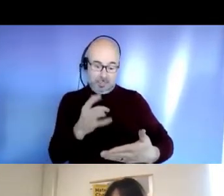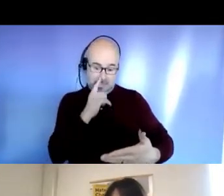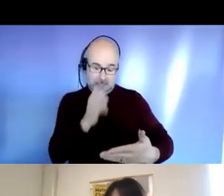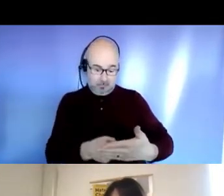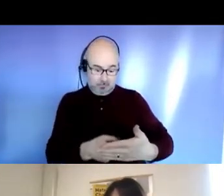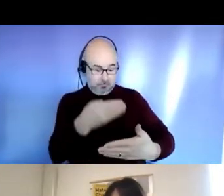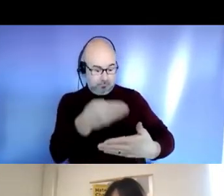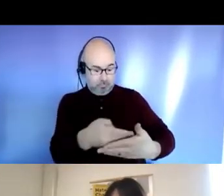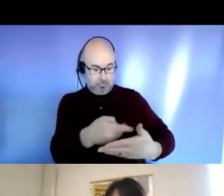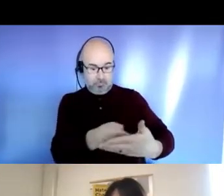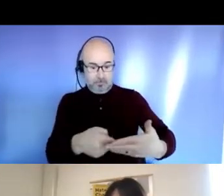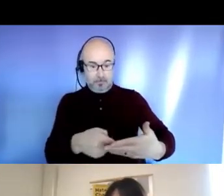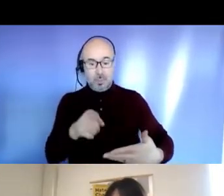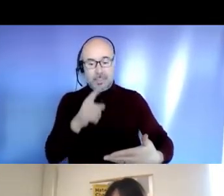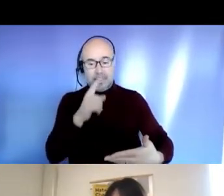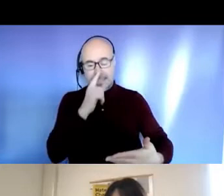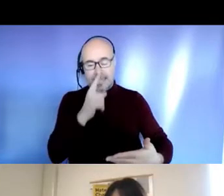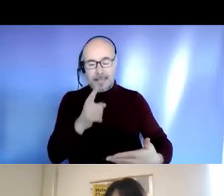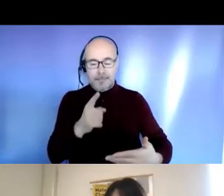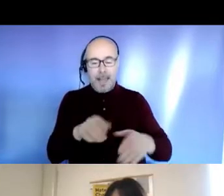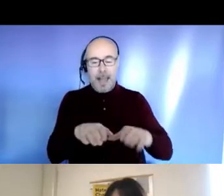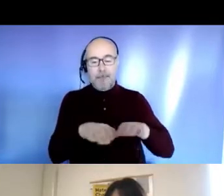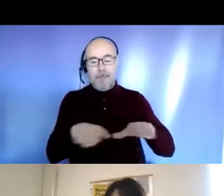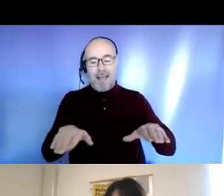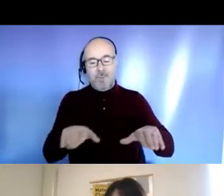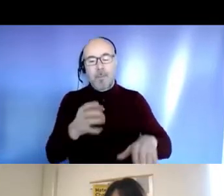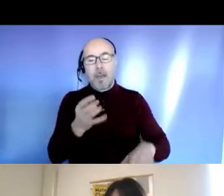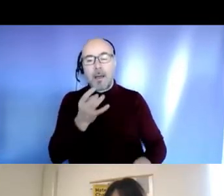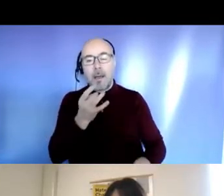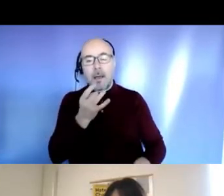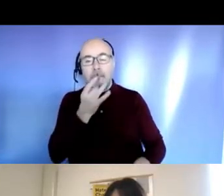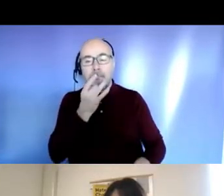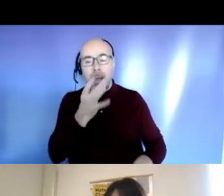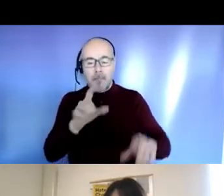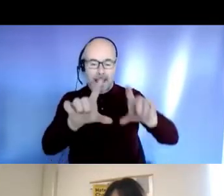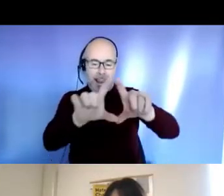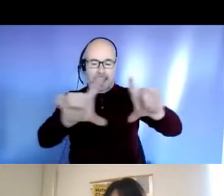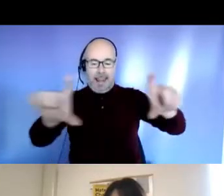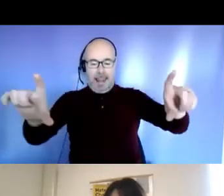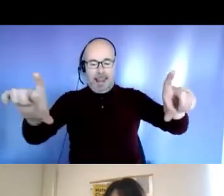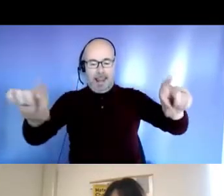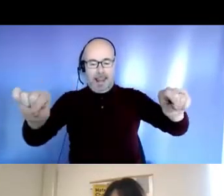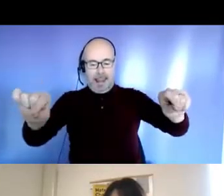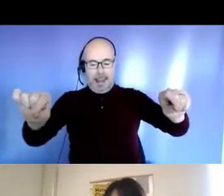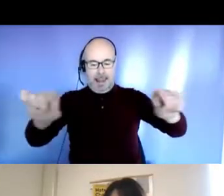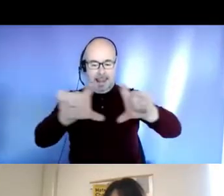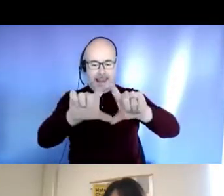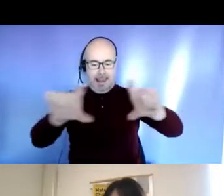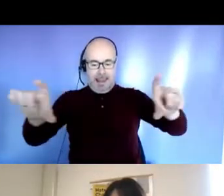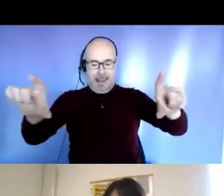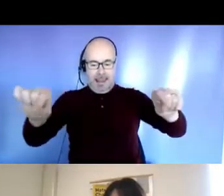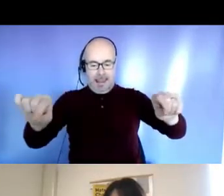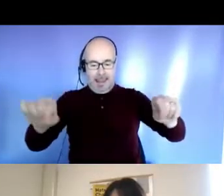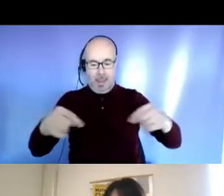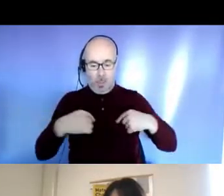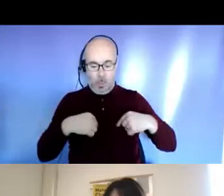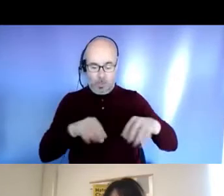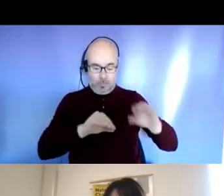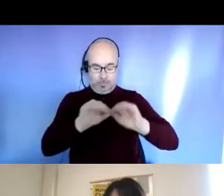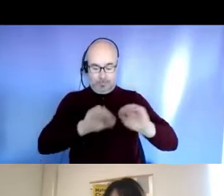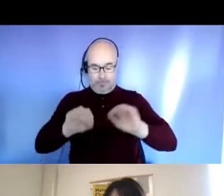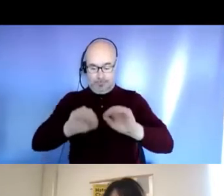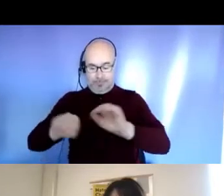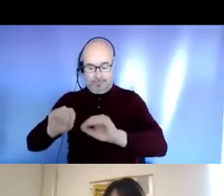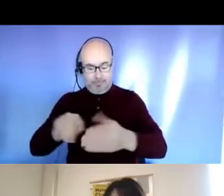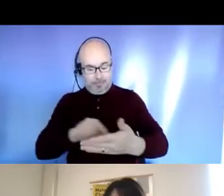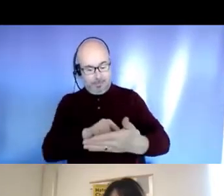big purple bit in the middle. So I like to call it the jam in the sandwich, if you like, the tasty, nice stuff. And